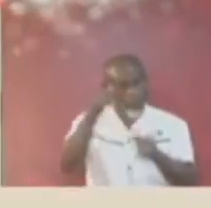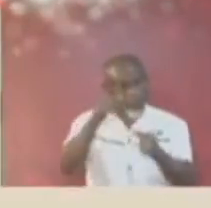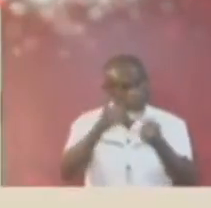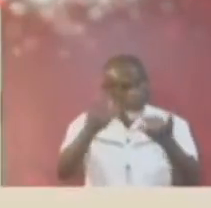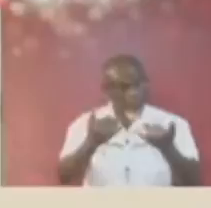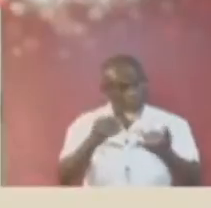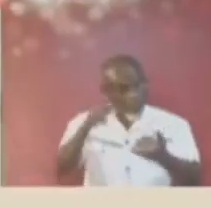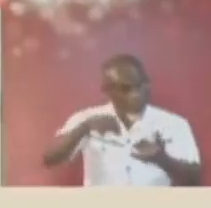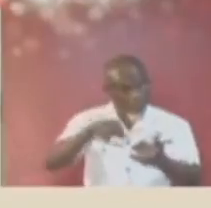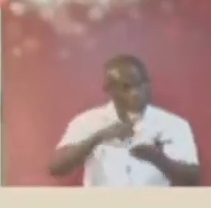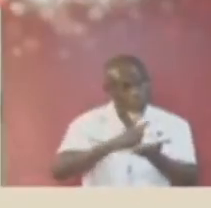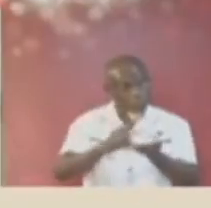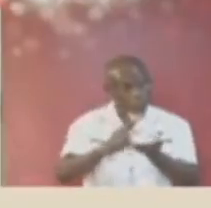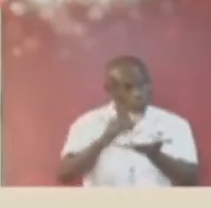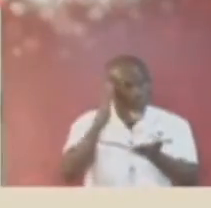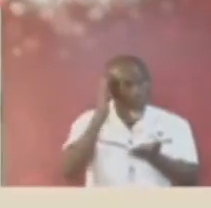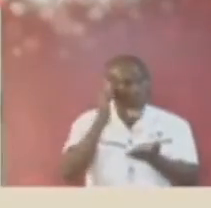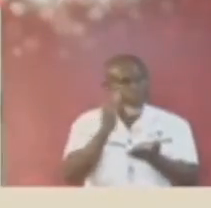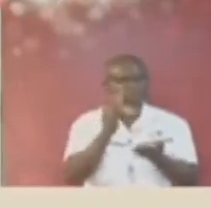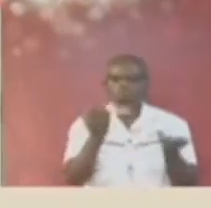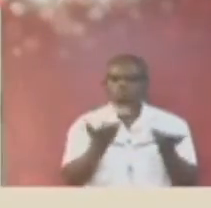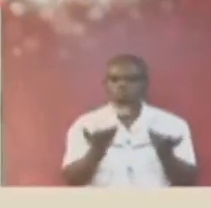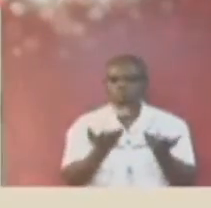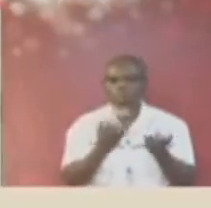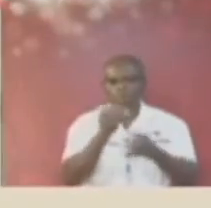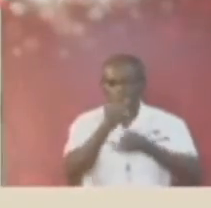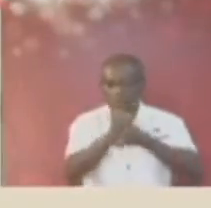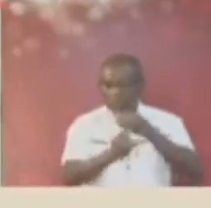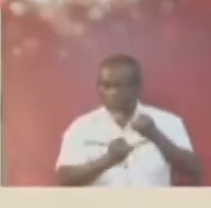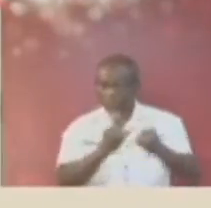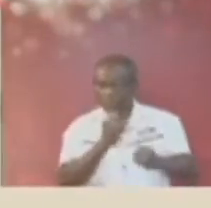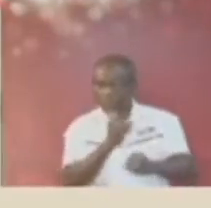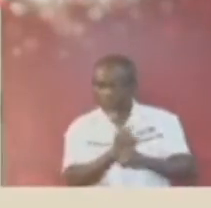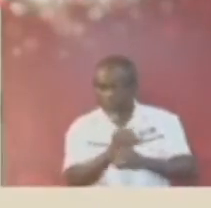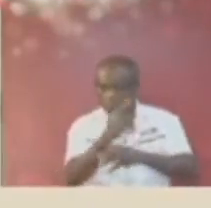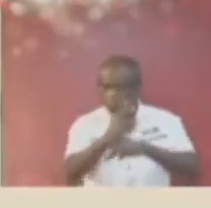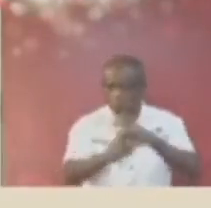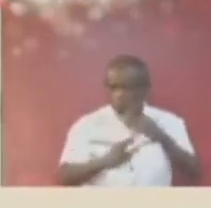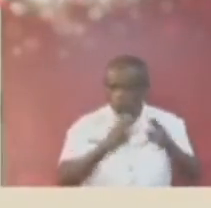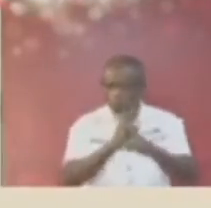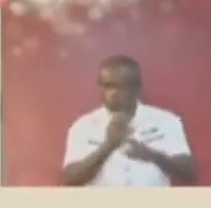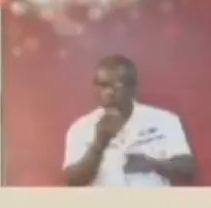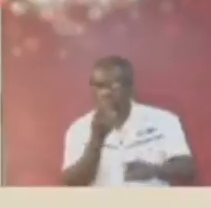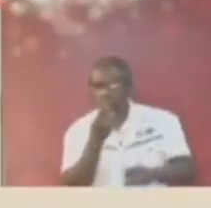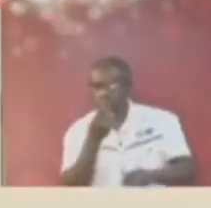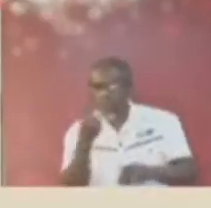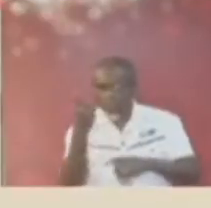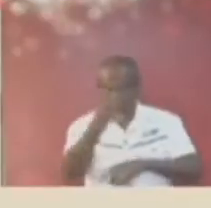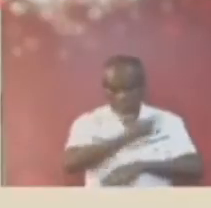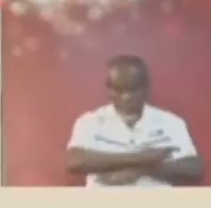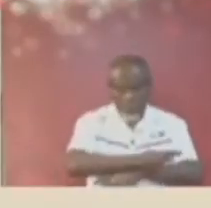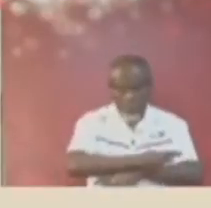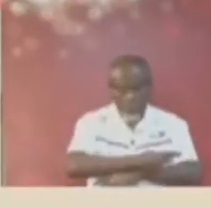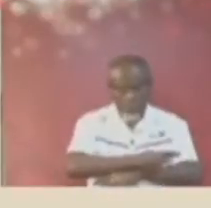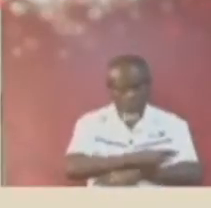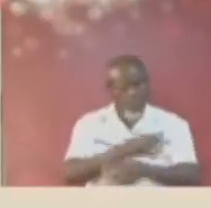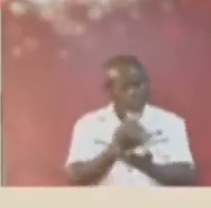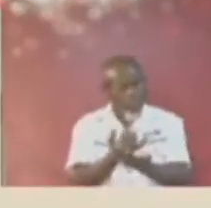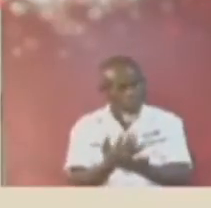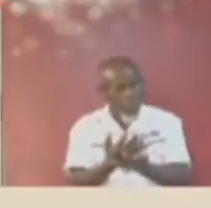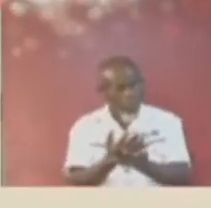Diabetes Day and we will engage in Diwali celebrations. We encourage everyone to celebrate Diwali